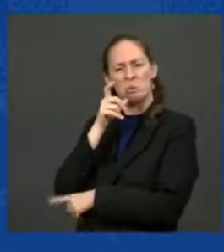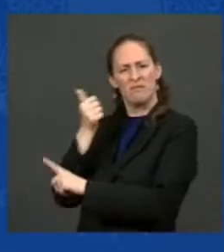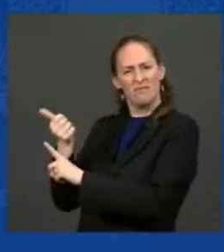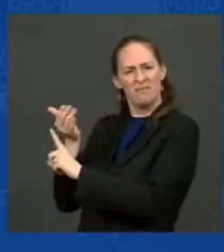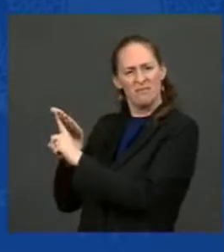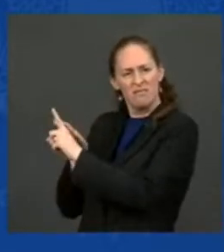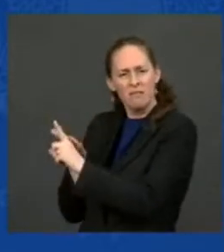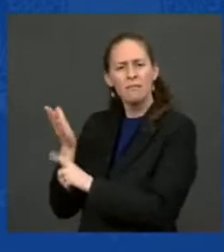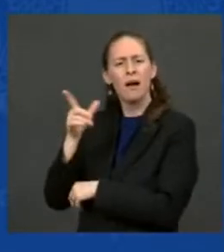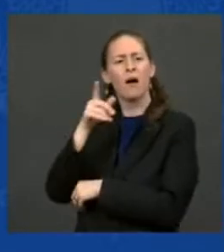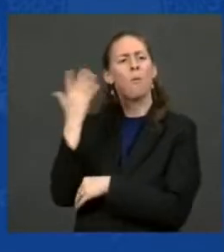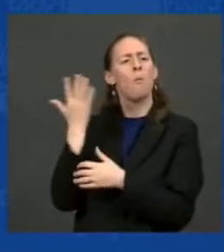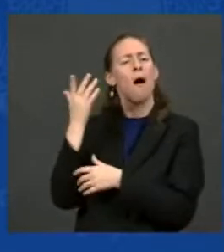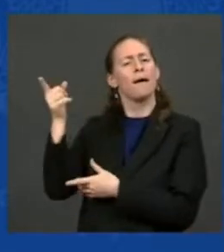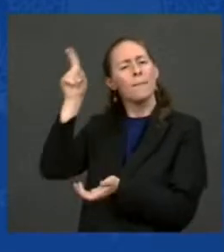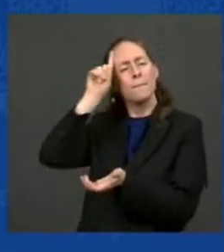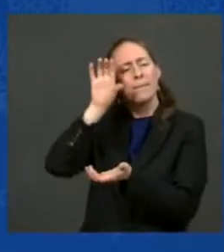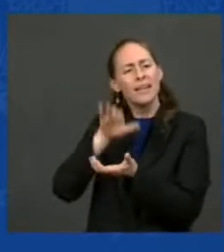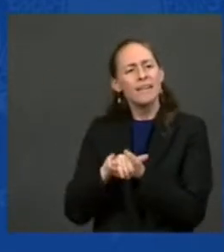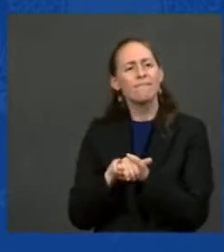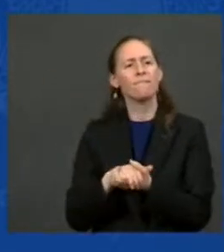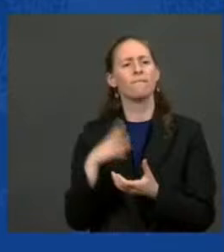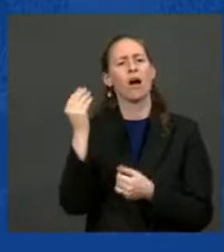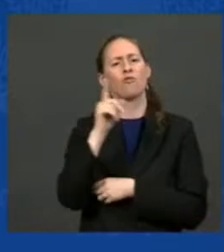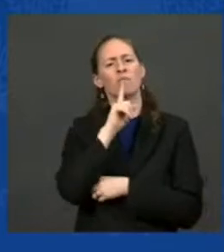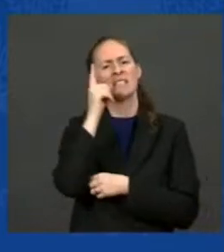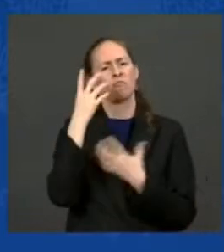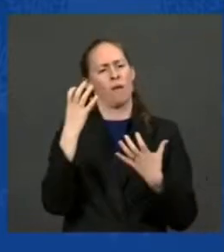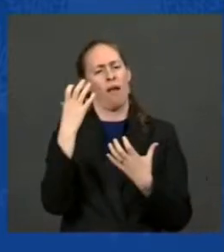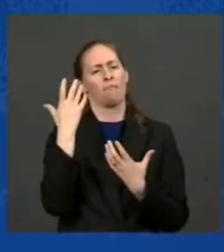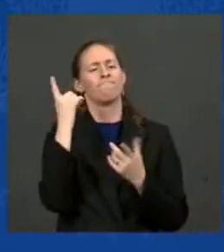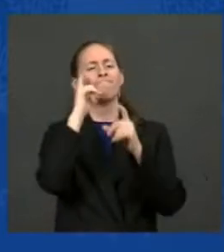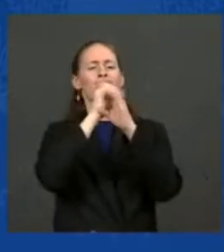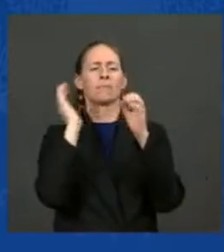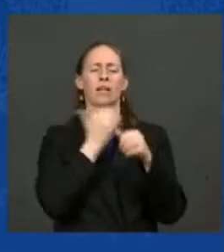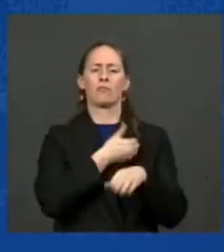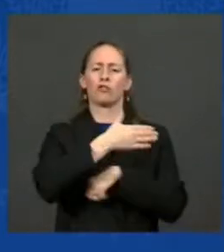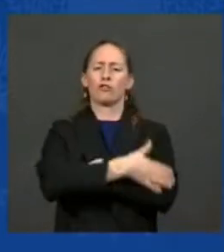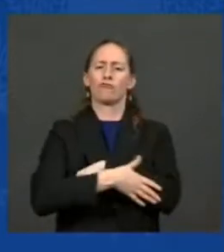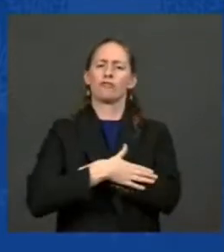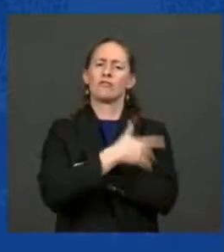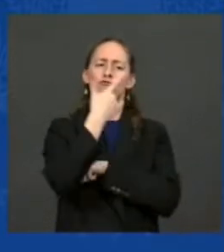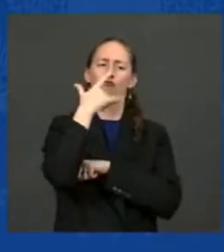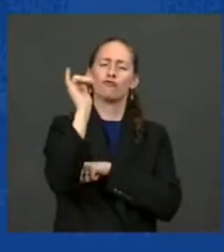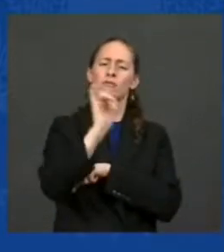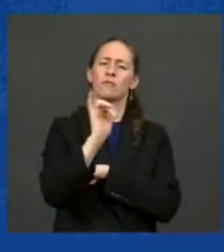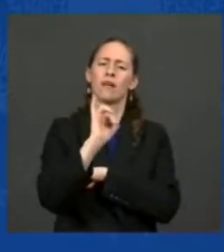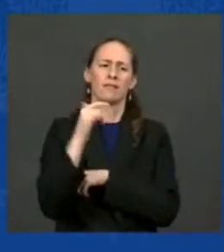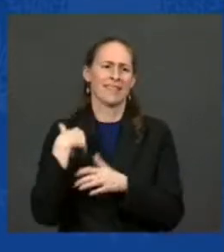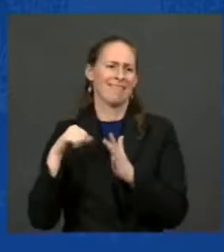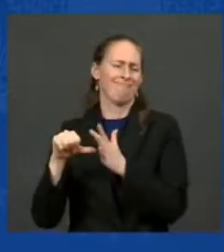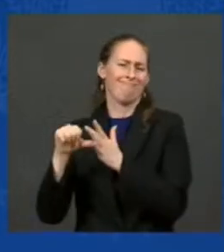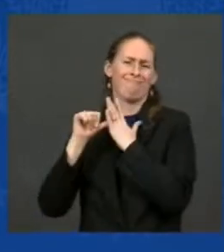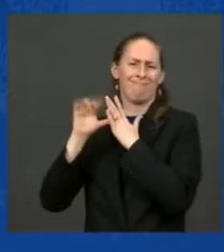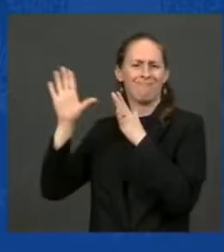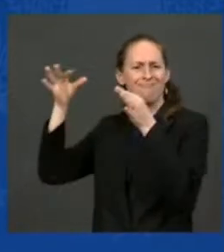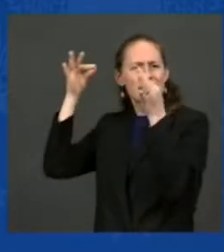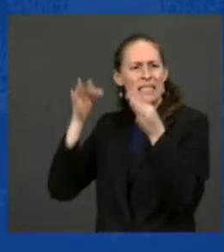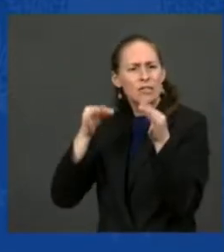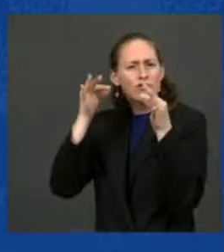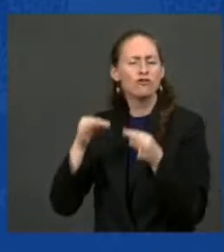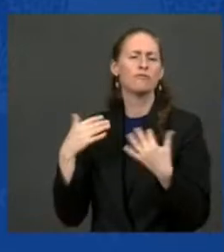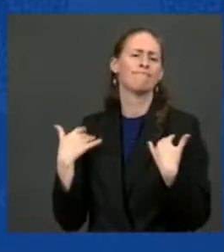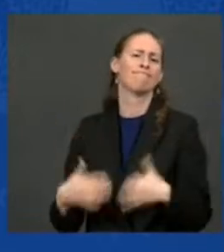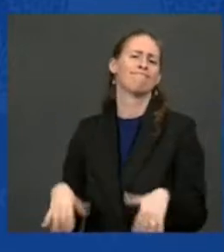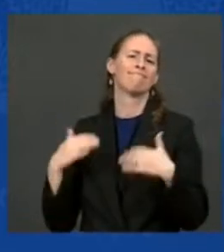believe, and what you want for our country. Your courageous decisions, your clear priorities, in my view, and